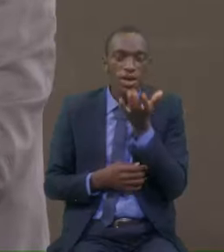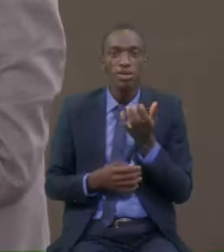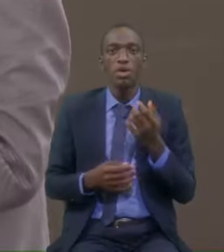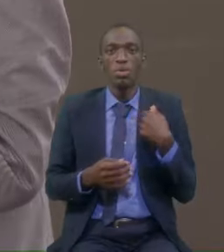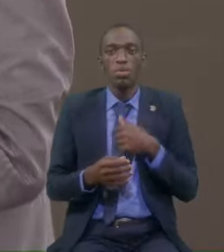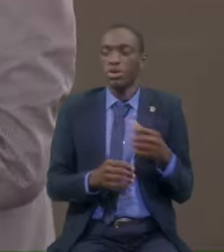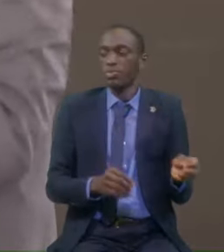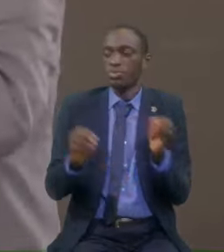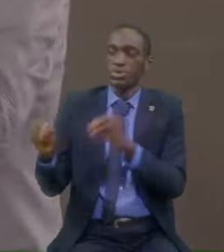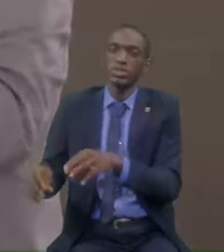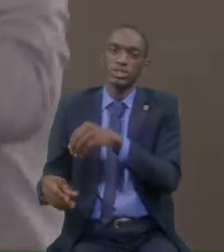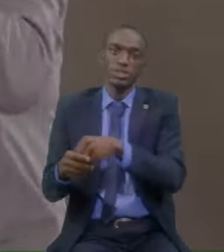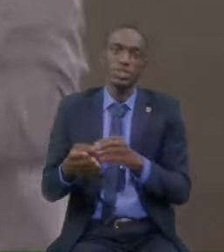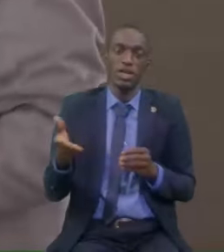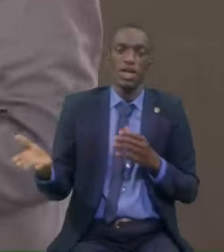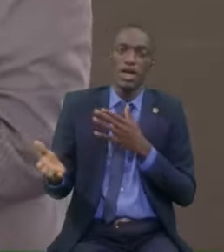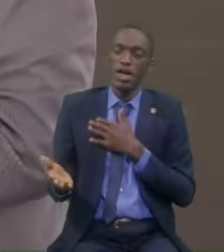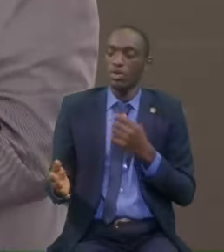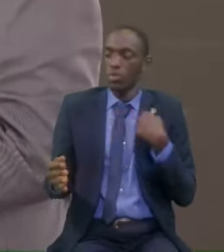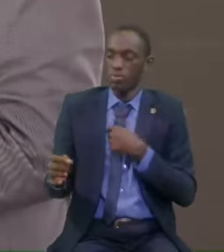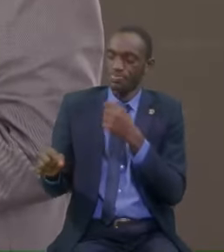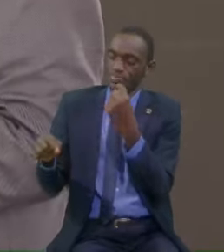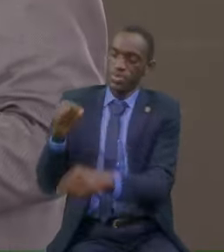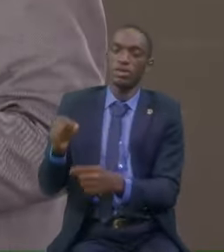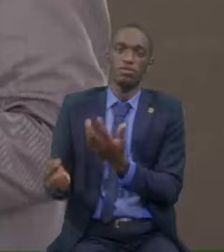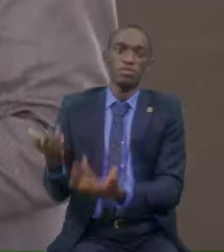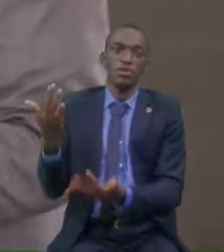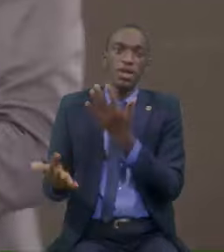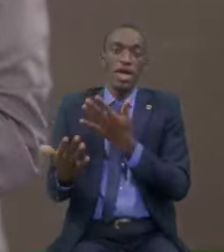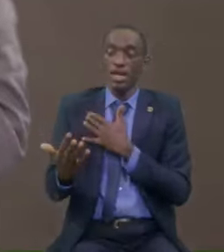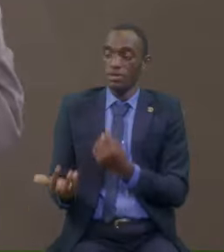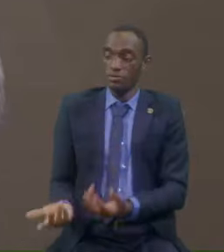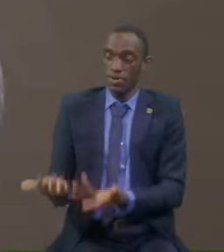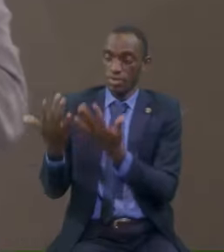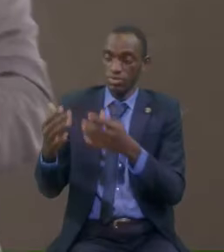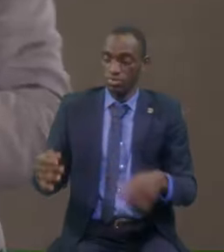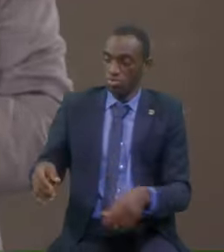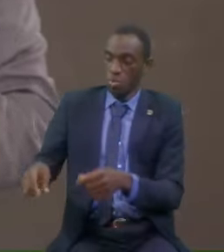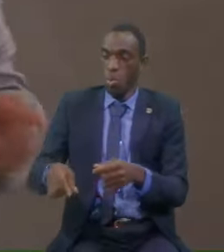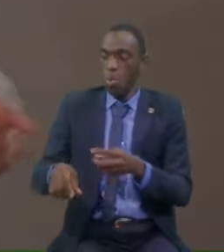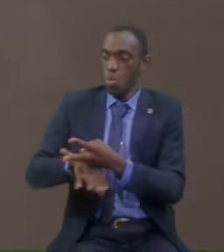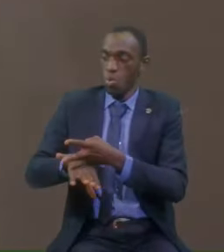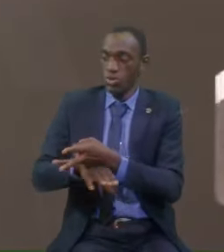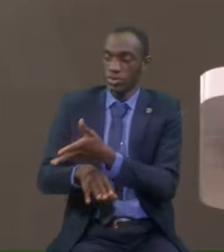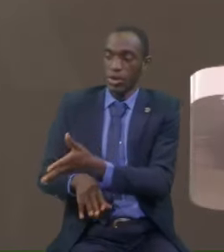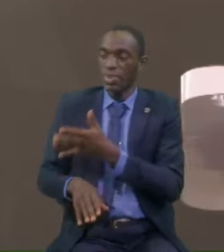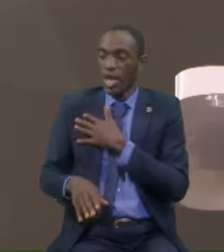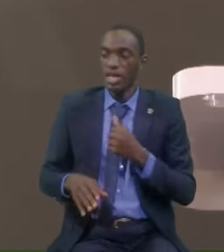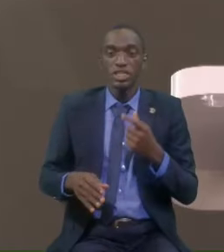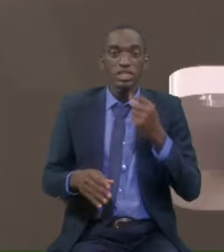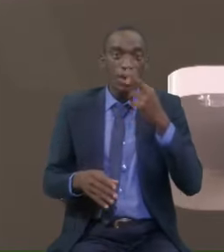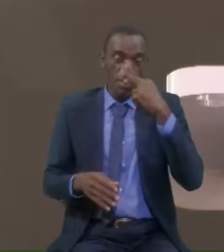and light the fire, and the fire begins to burn, and all those rats and rabbits and snake and